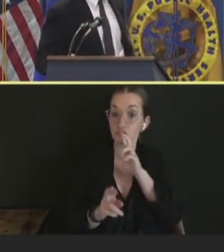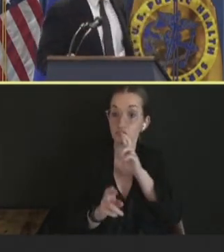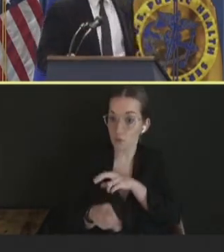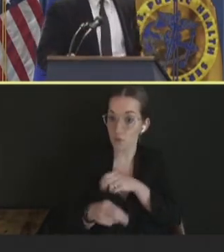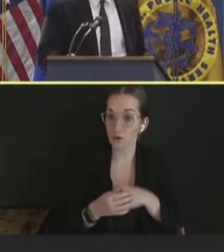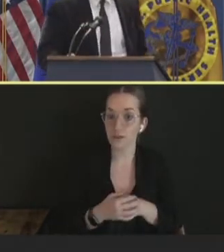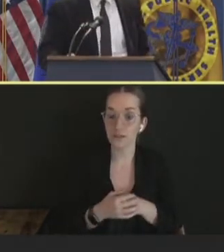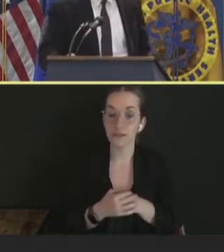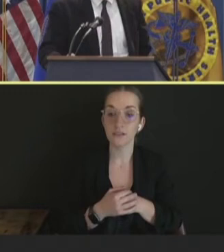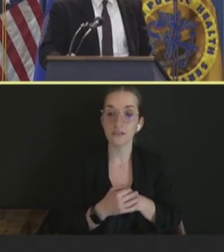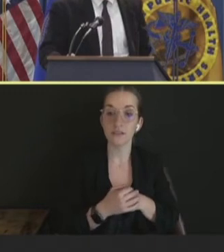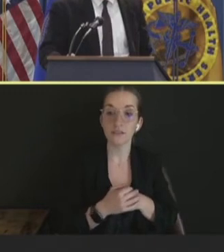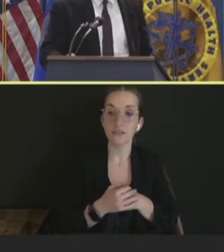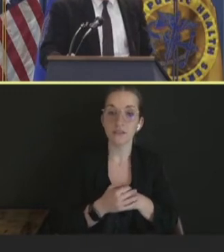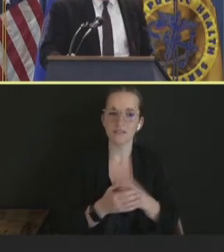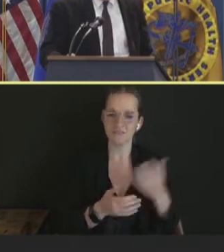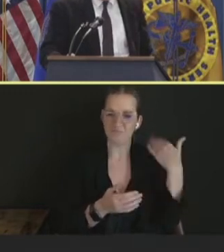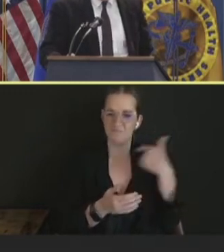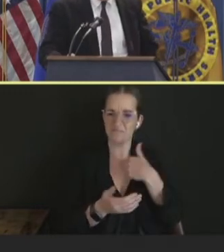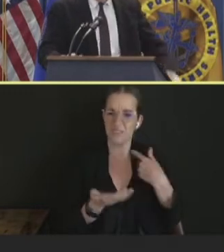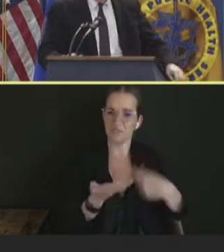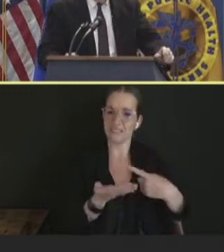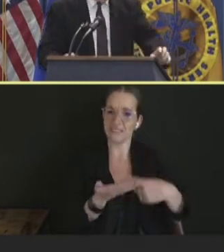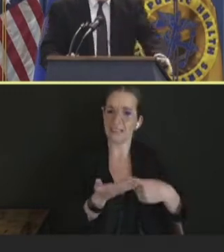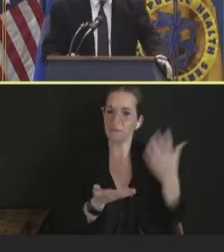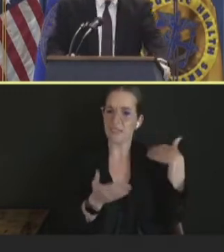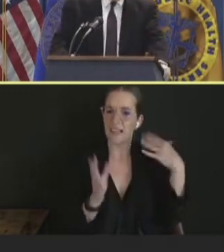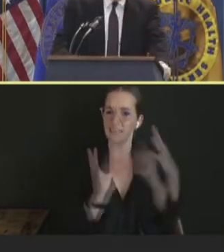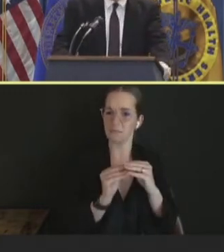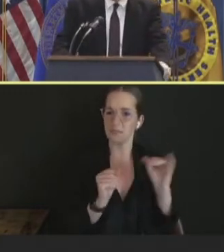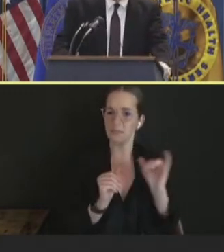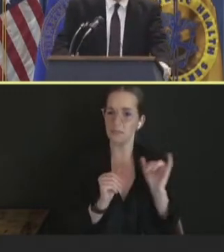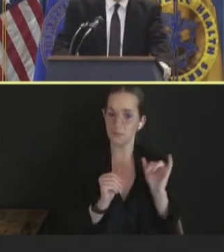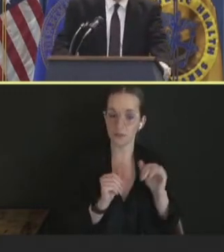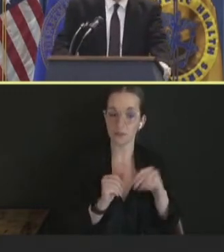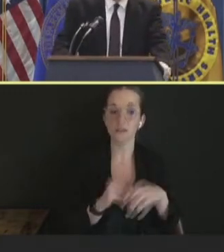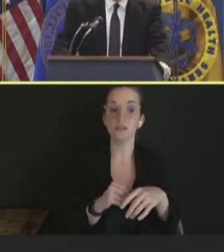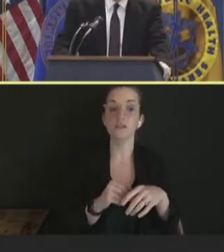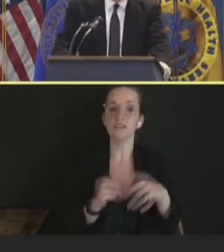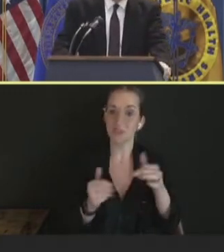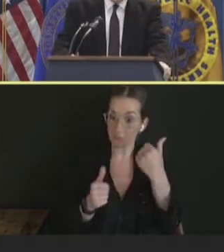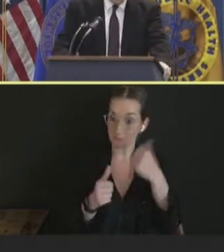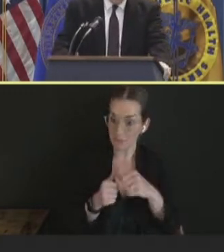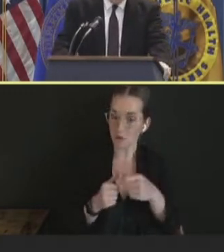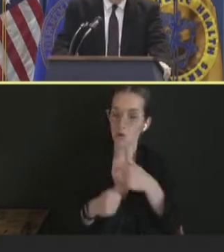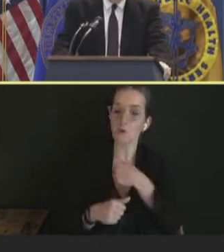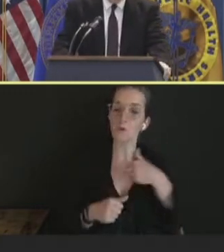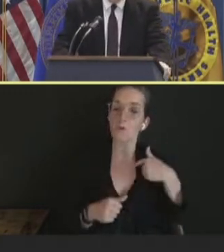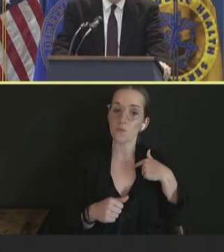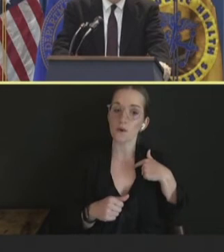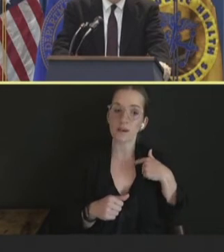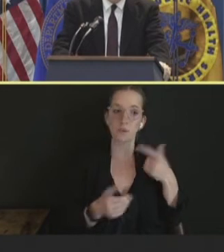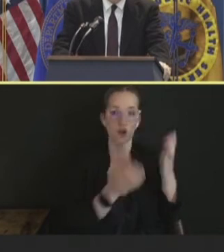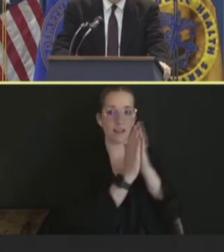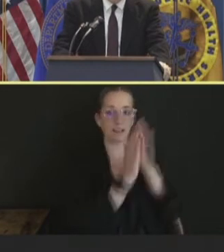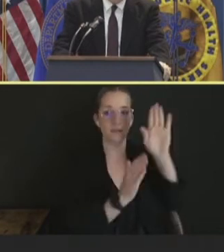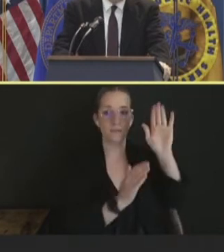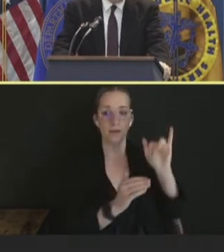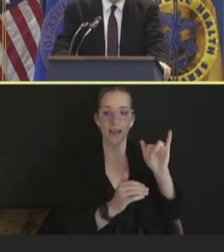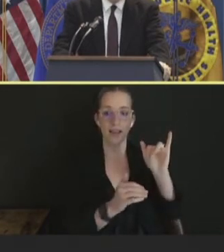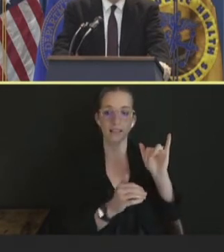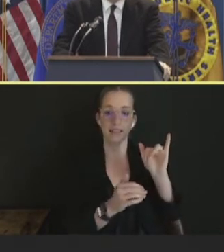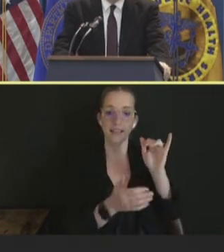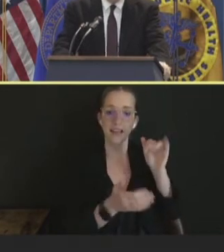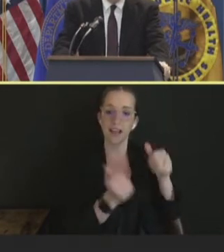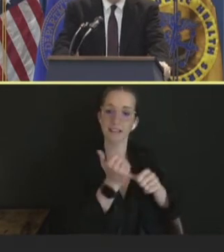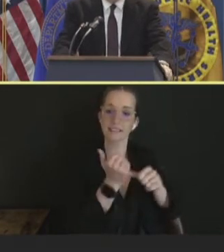that we discussed at the last meeting as well. As you recall, we were charged by the Assistant Secretary of Health now